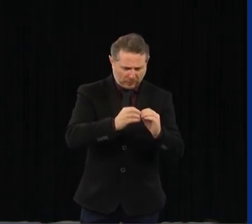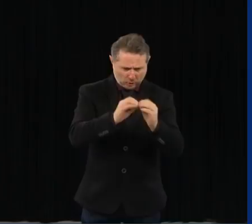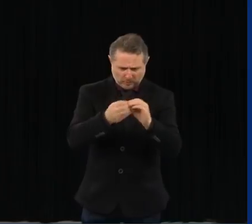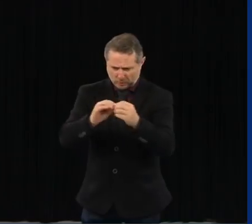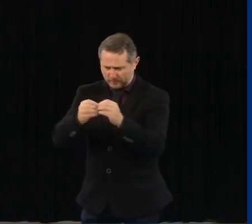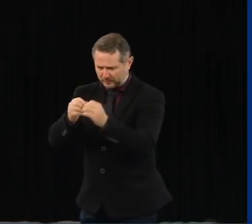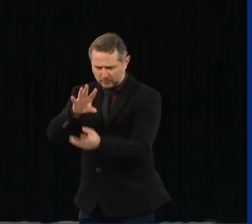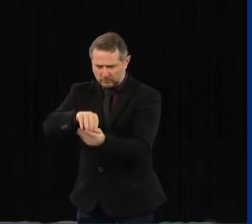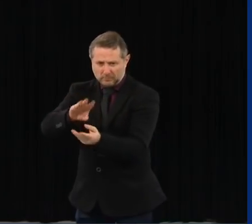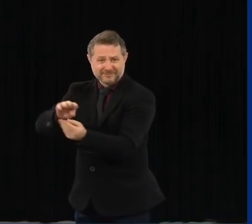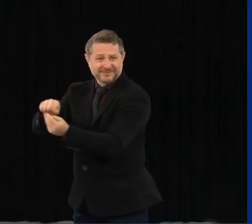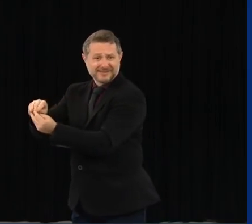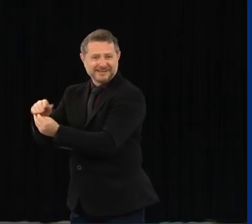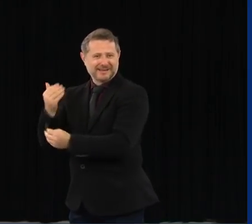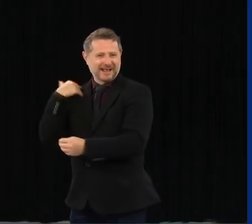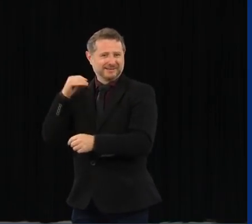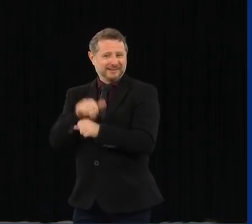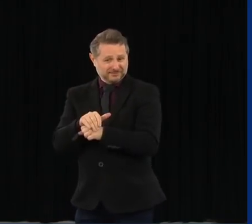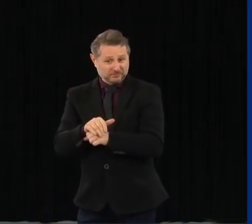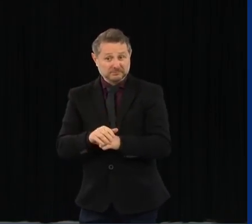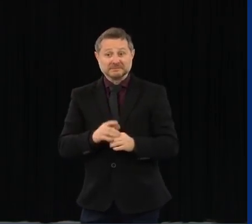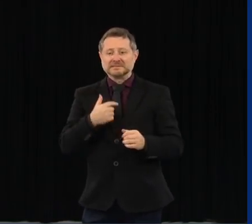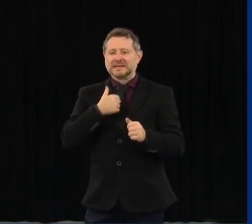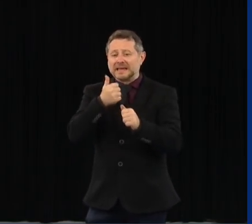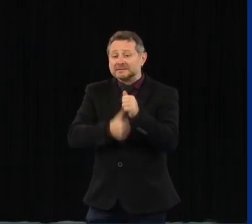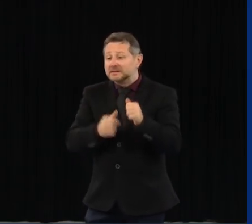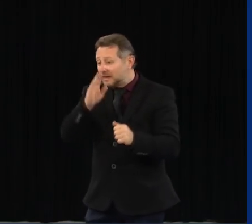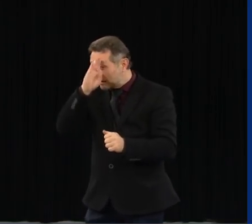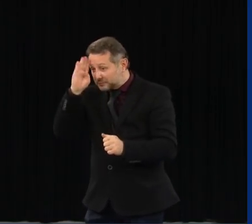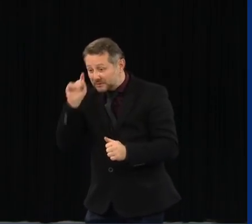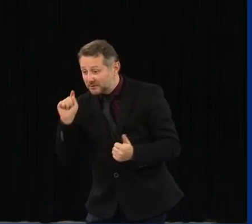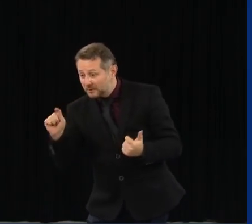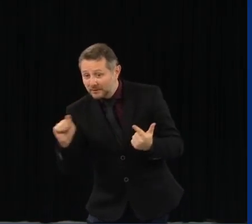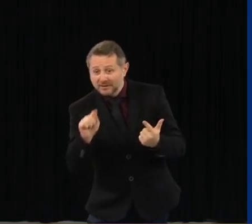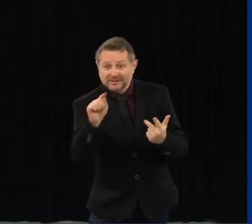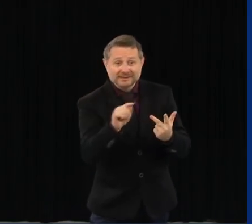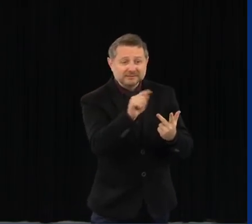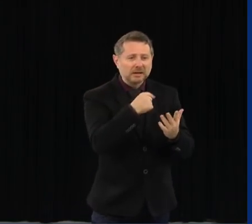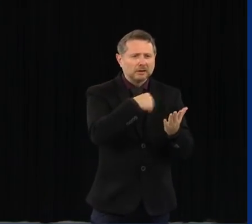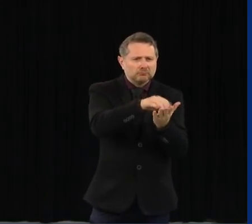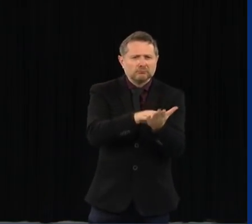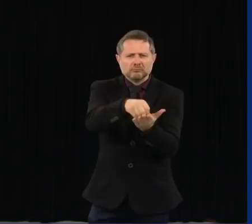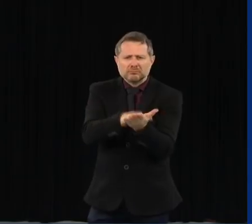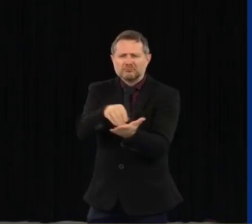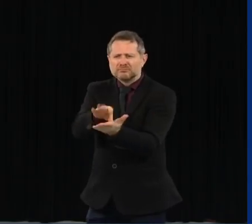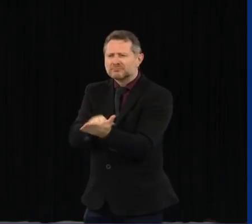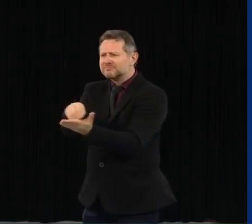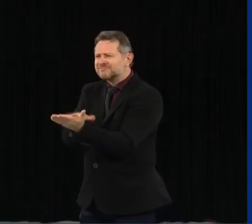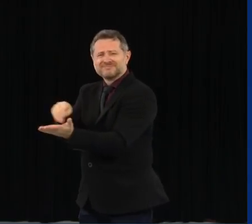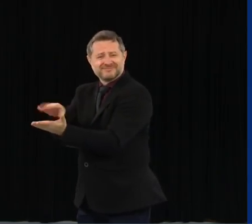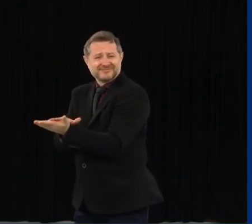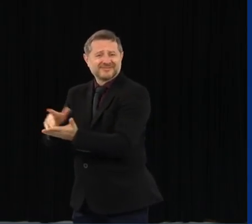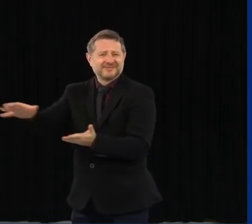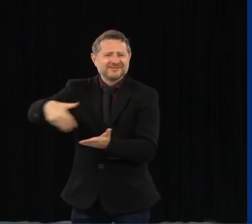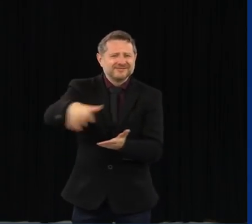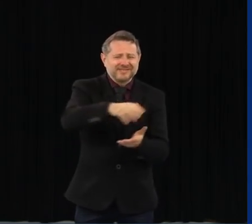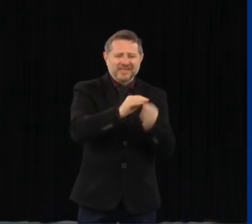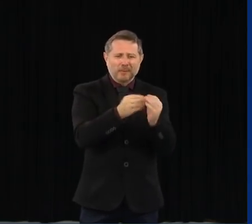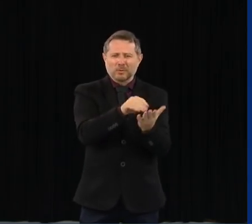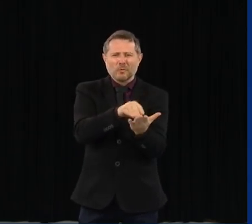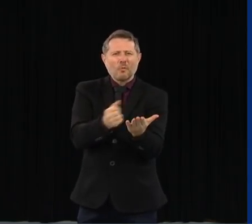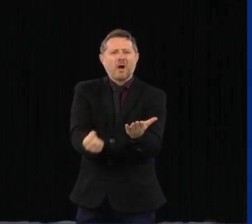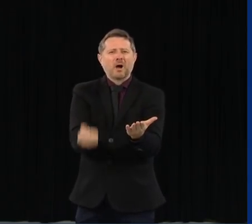go into what facility, so we can track the increase in